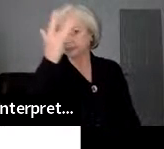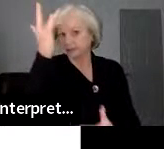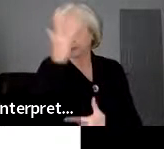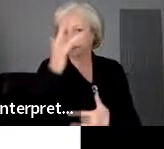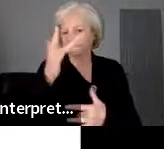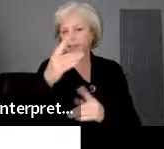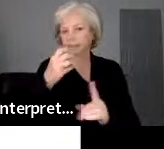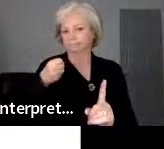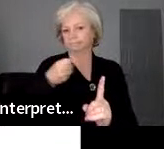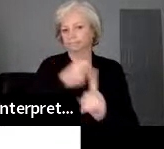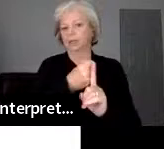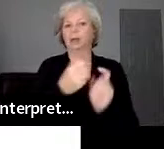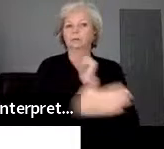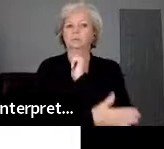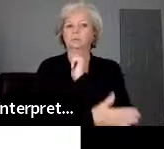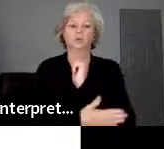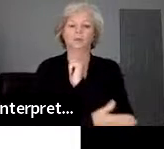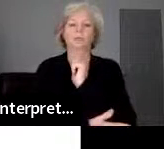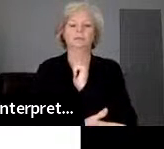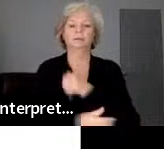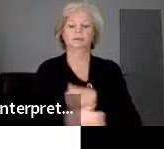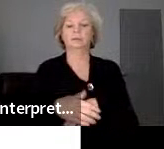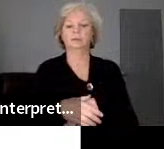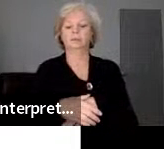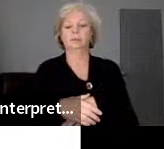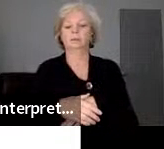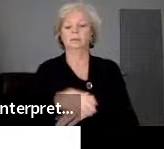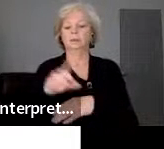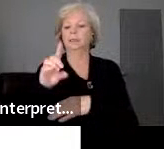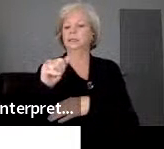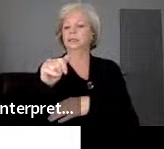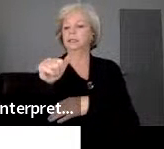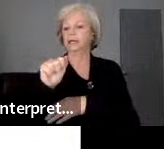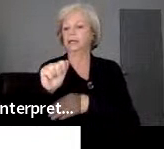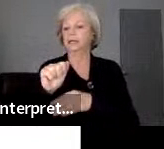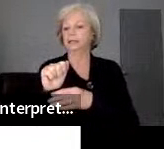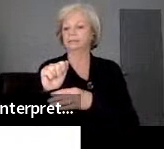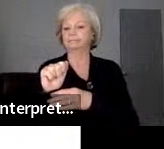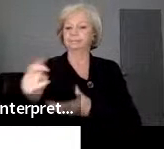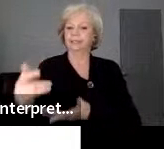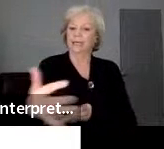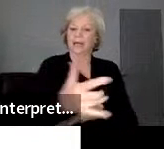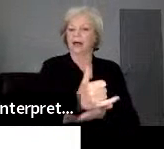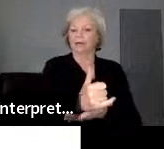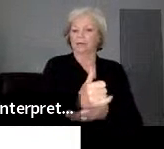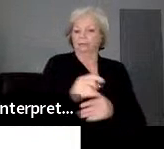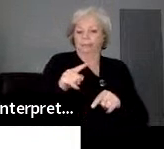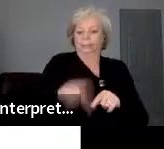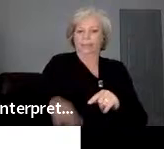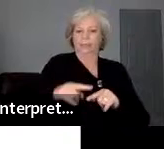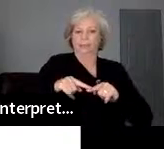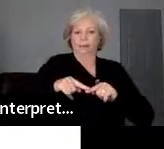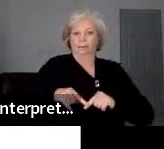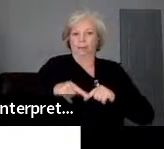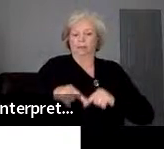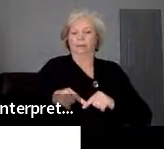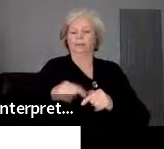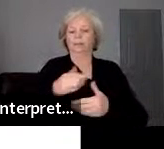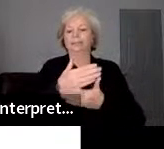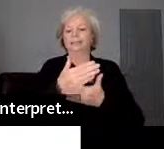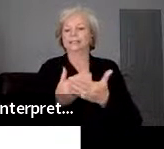communities. Some of the data collection are not reliable. We also know demographic data are